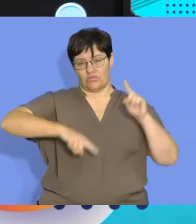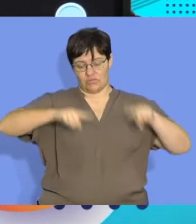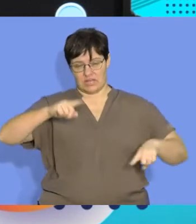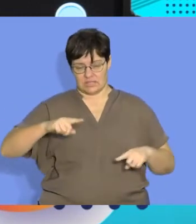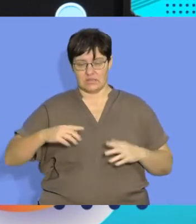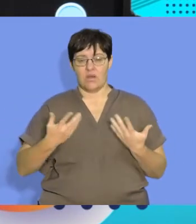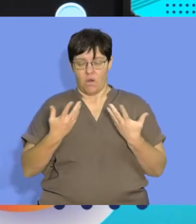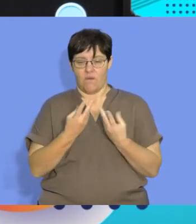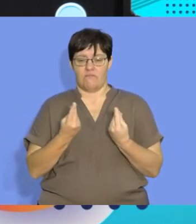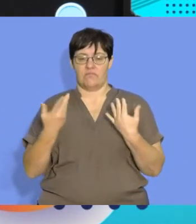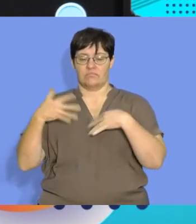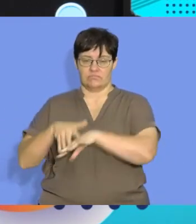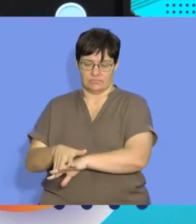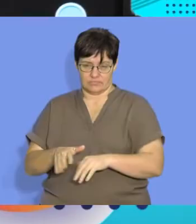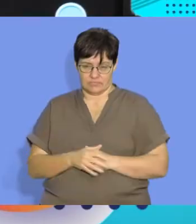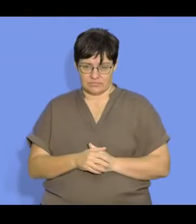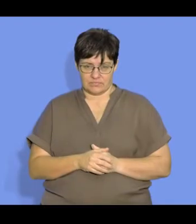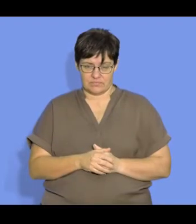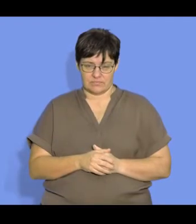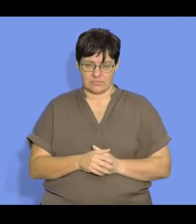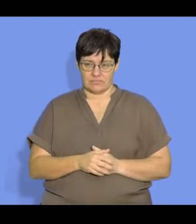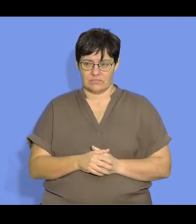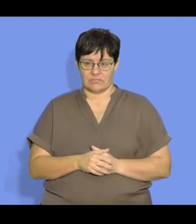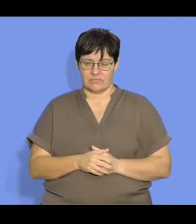rate of reaction.